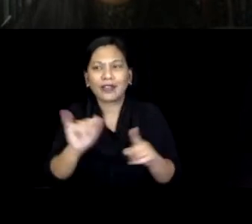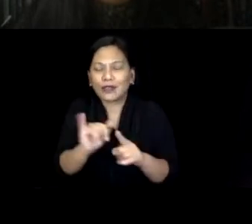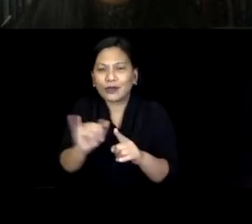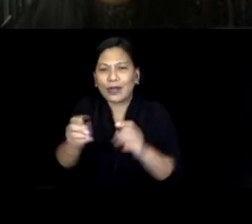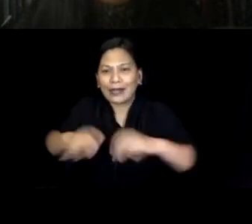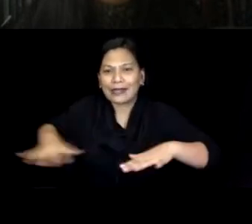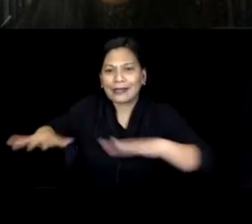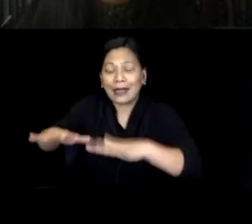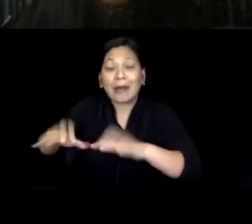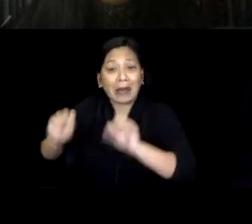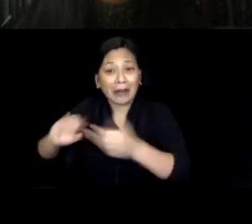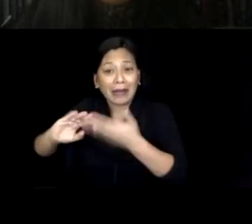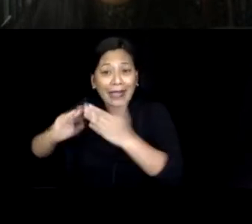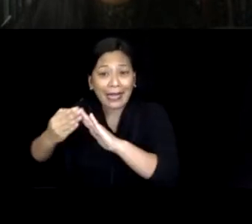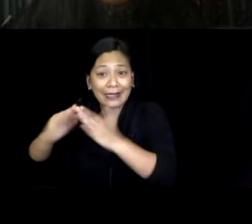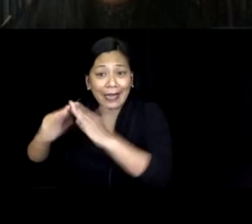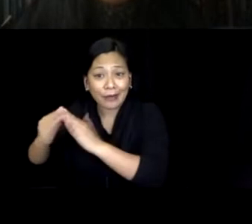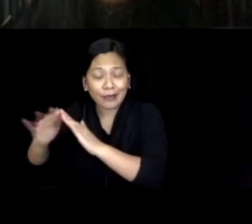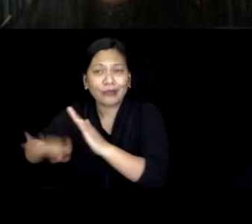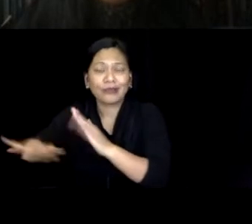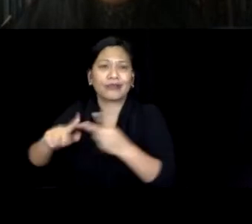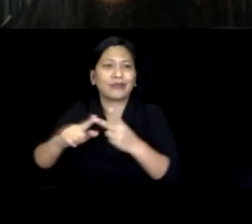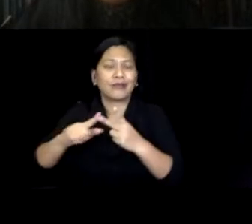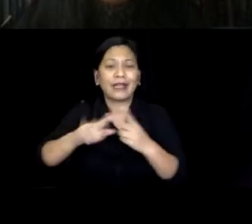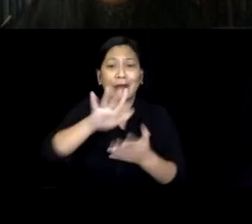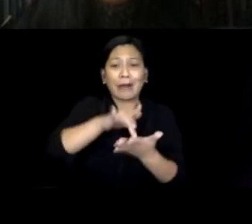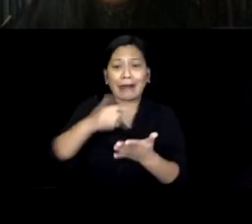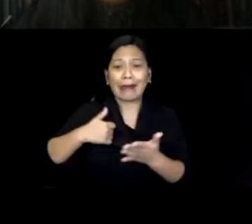urban landscape or whether it's the prairies, whether it's the North,